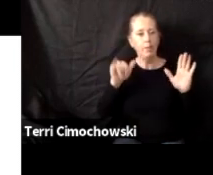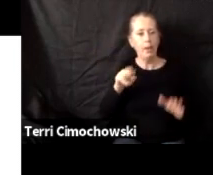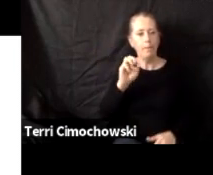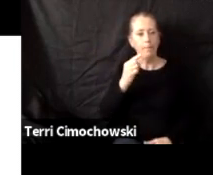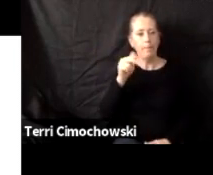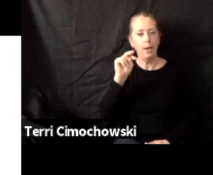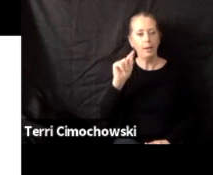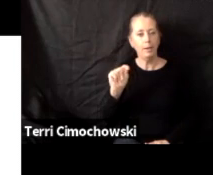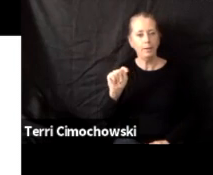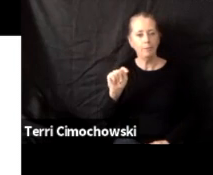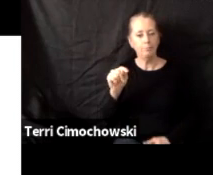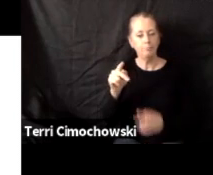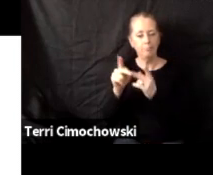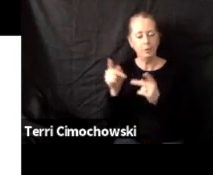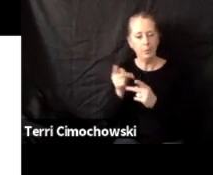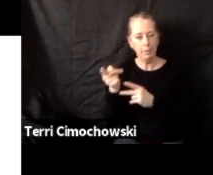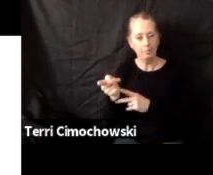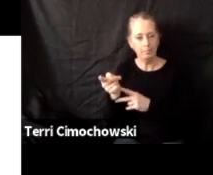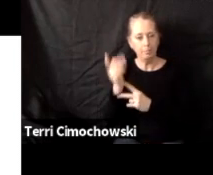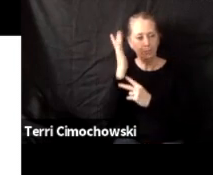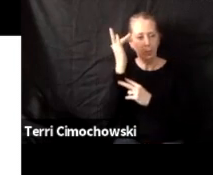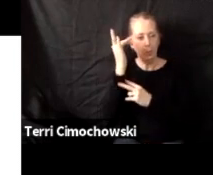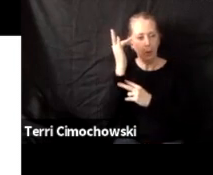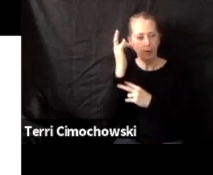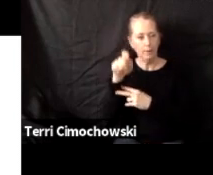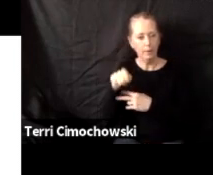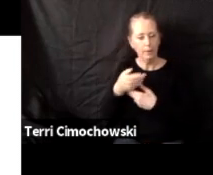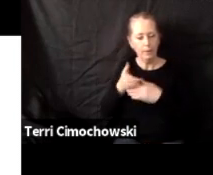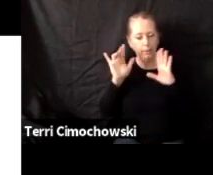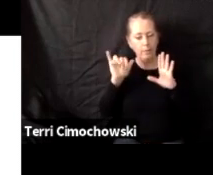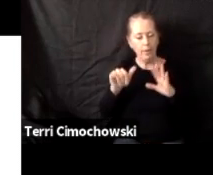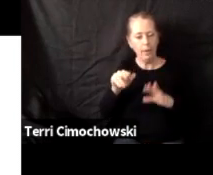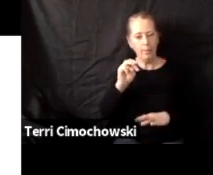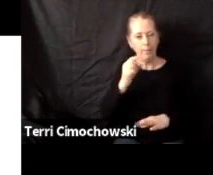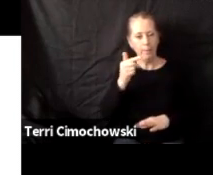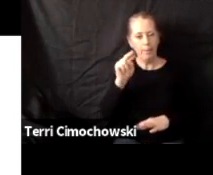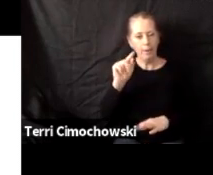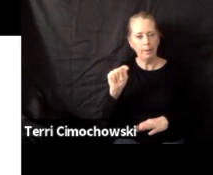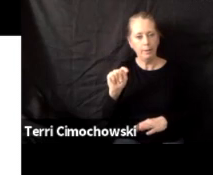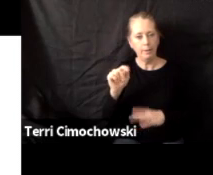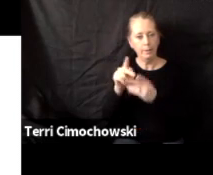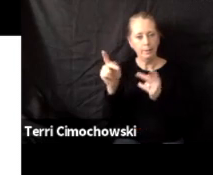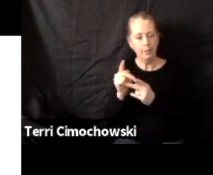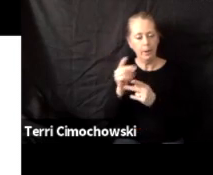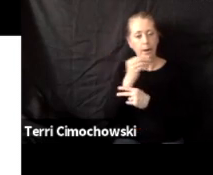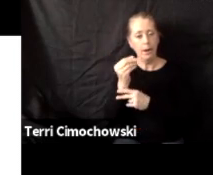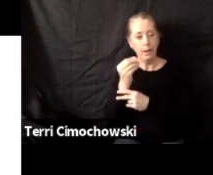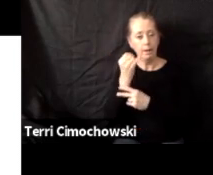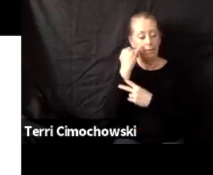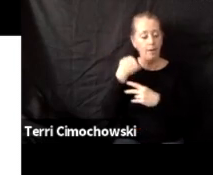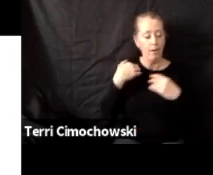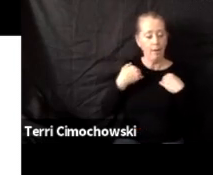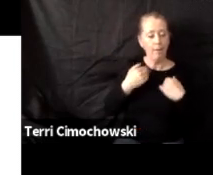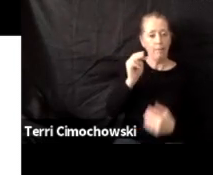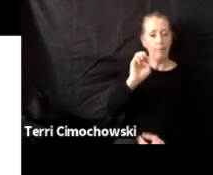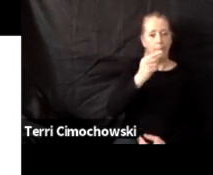spot. Why do families have to give up the magnet spot? And if I'm a magnet family right